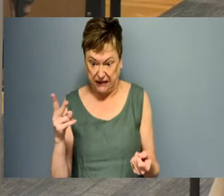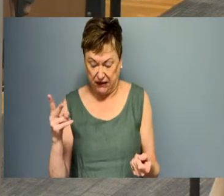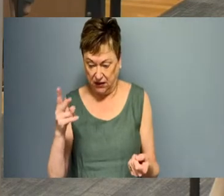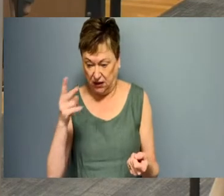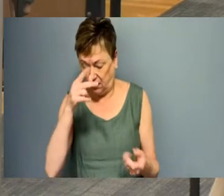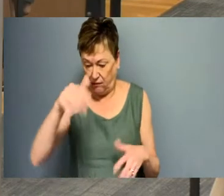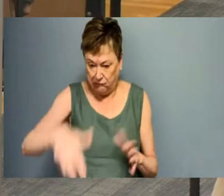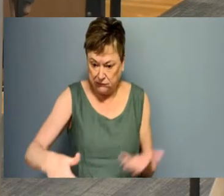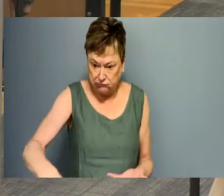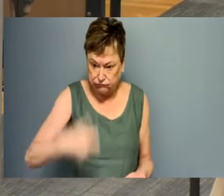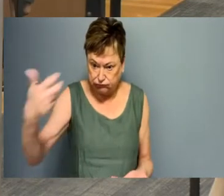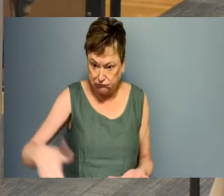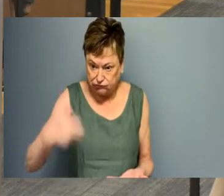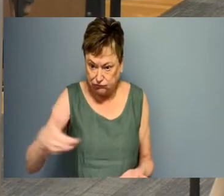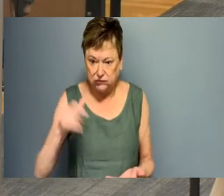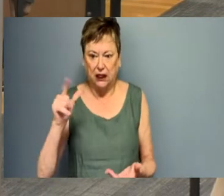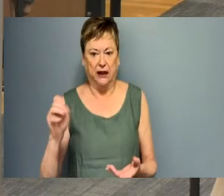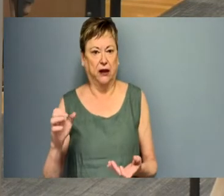what's going on.